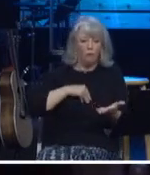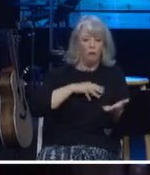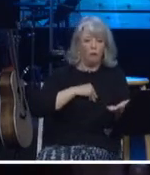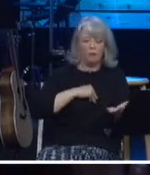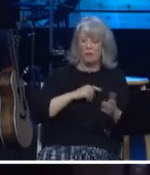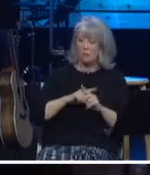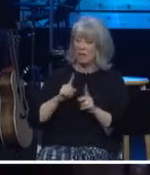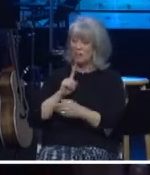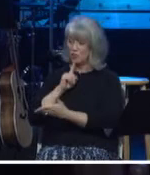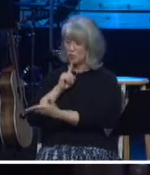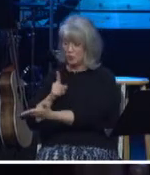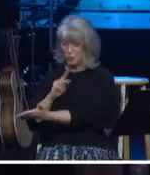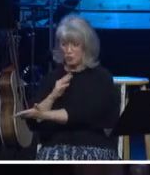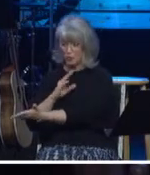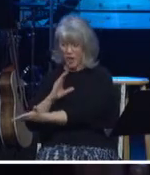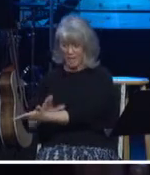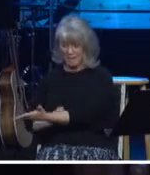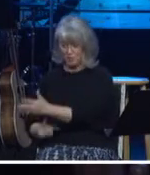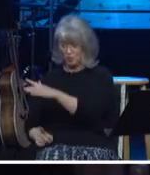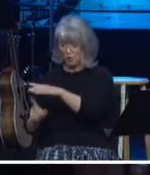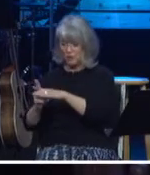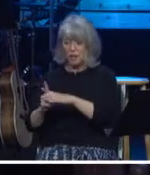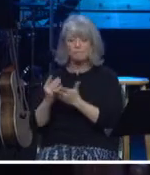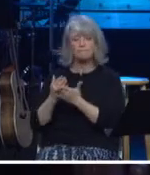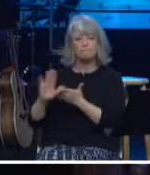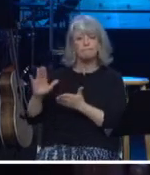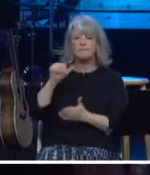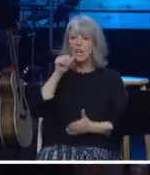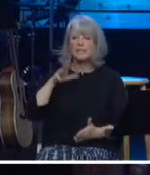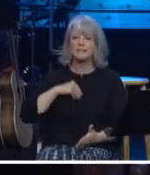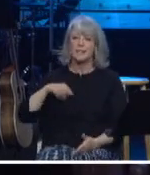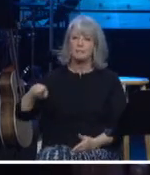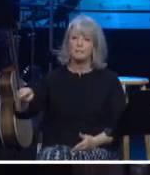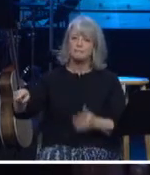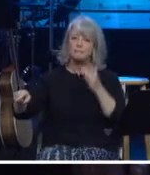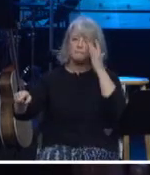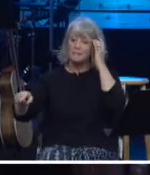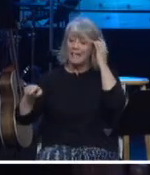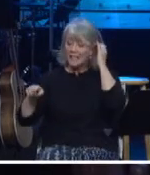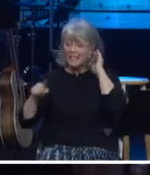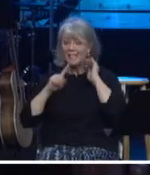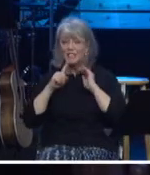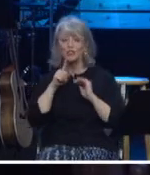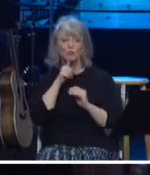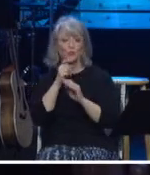but not the true Christ, not the true Savior.